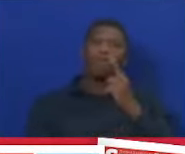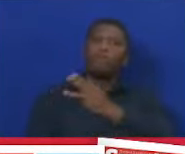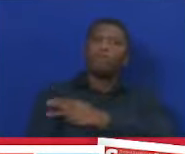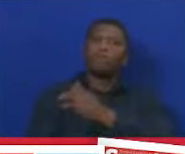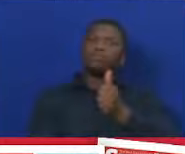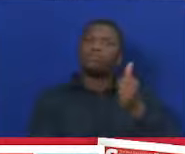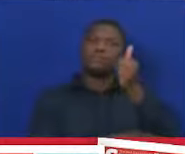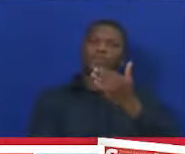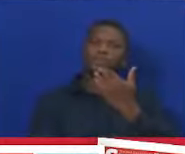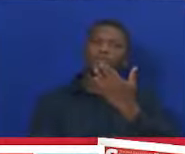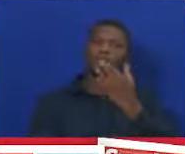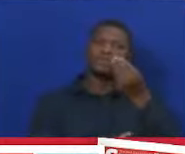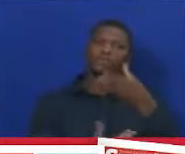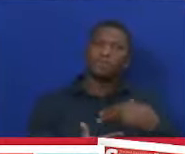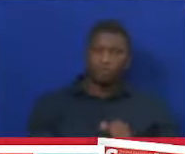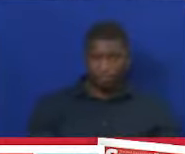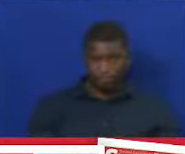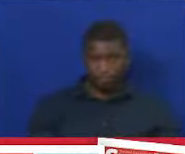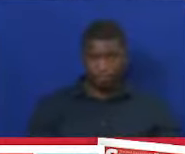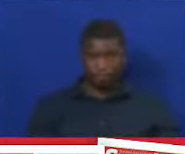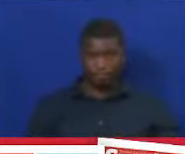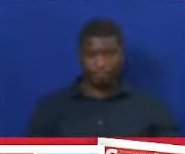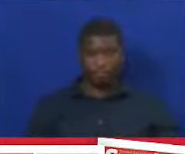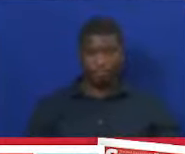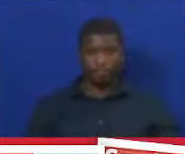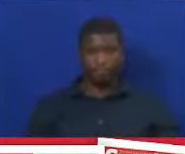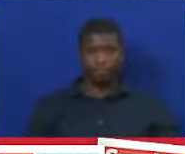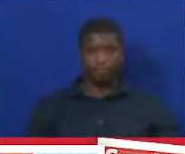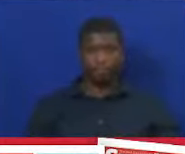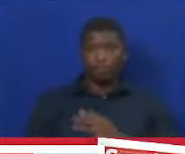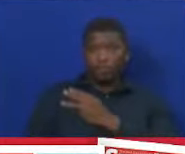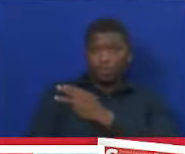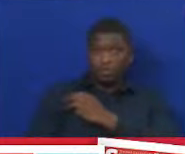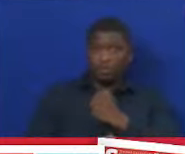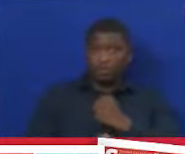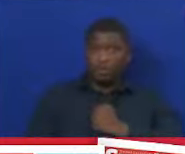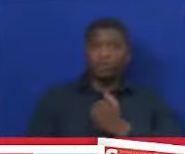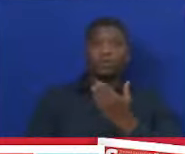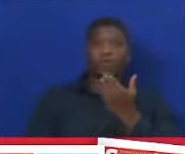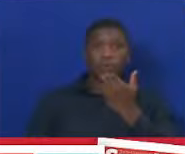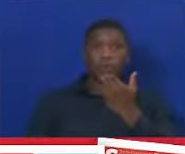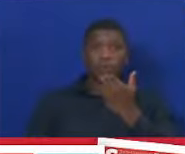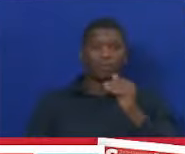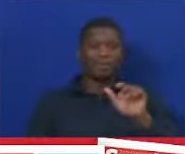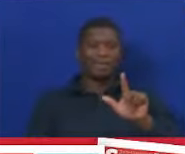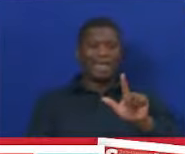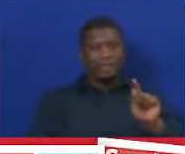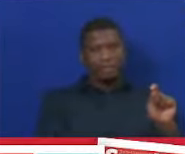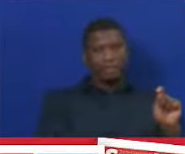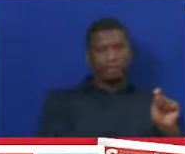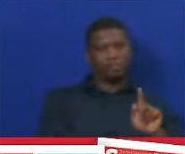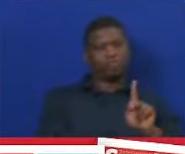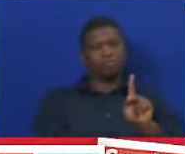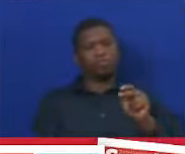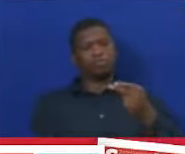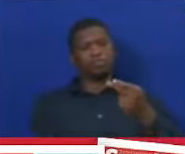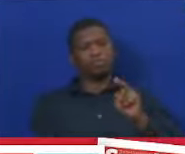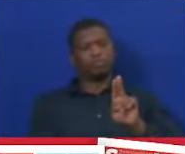My superior at the GCI Ops is Lieutenant General Khumalo. Thank you,